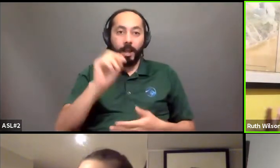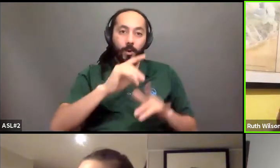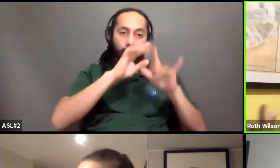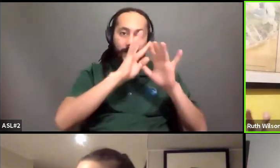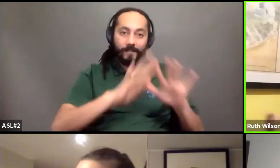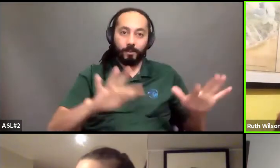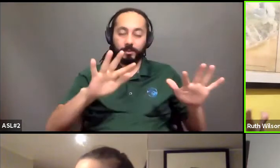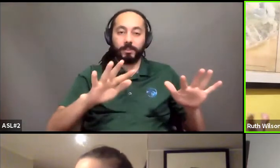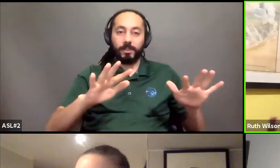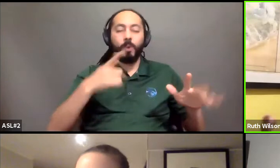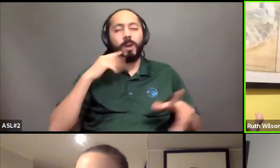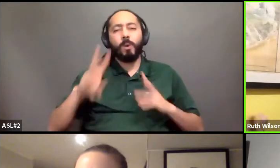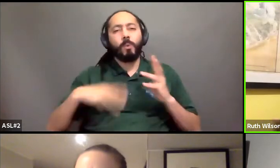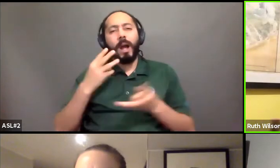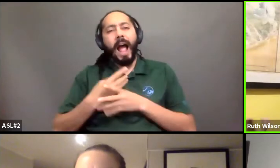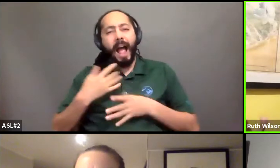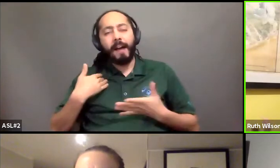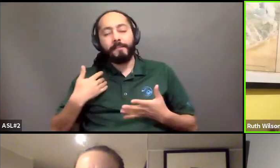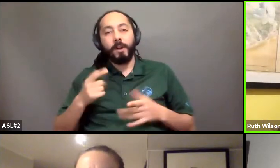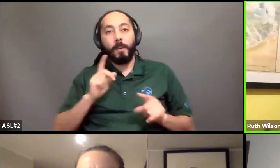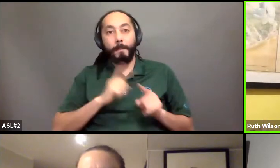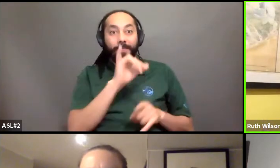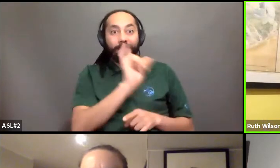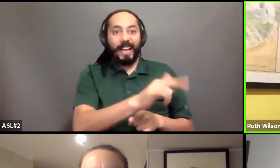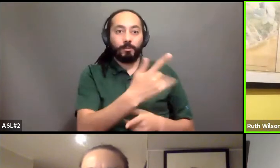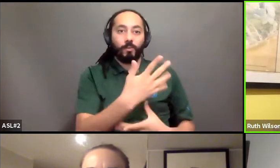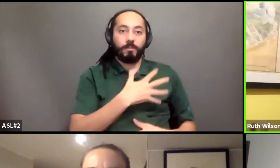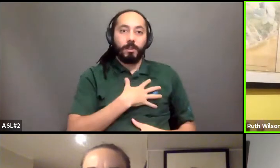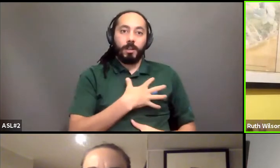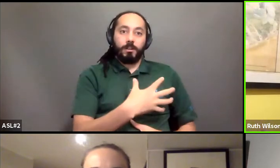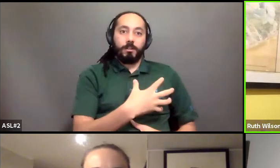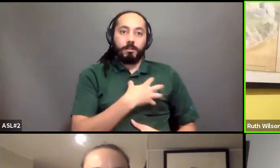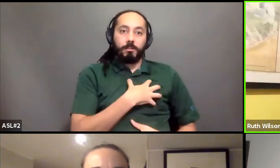but that is the kind of beating heart